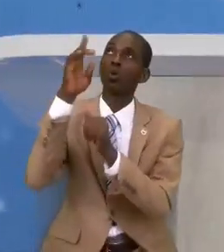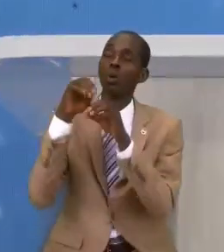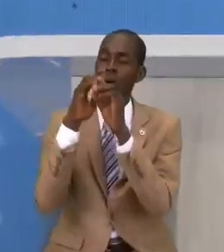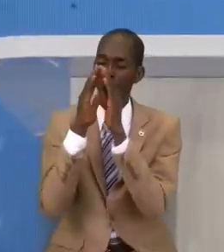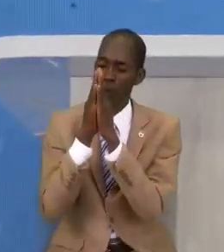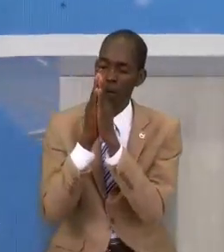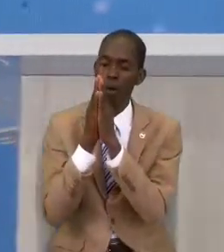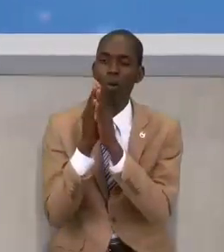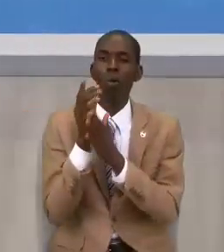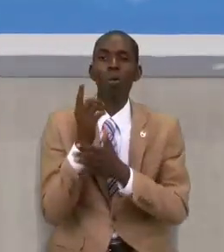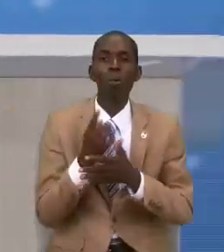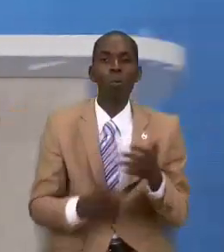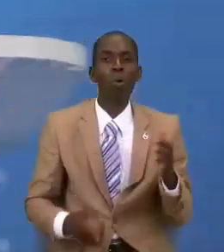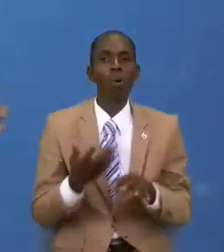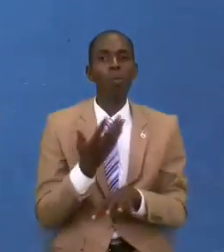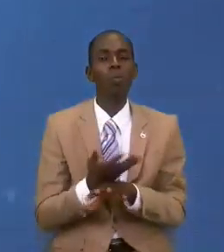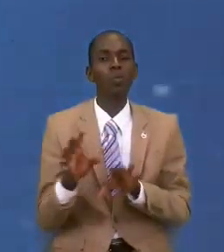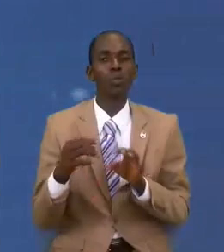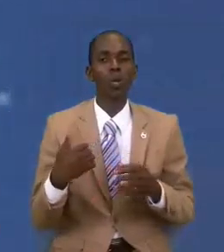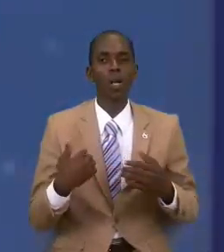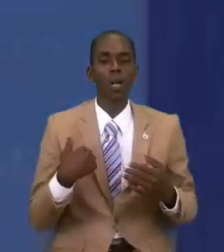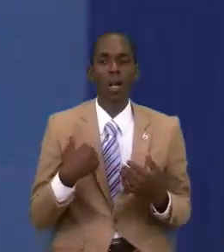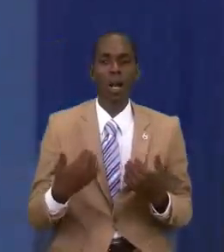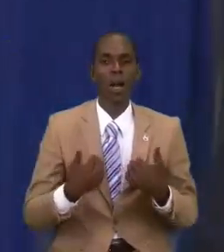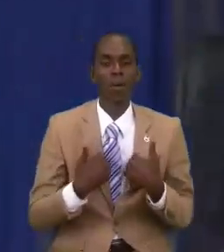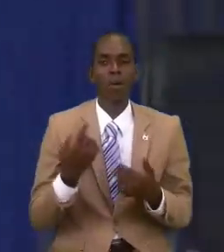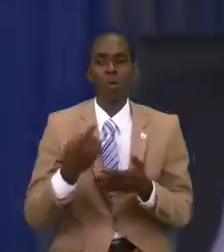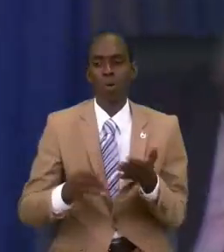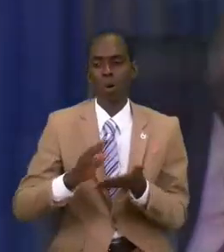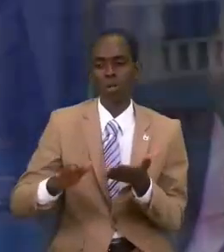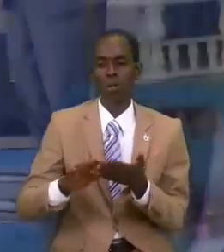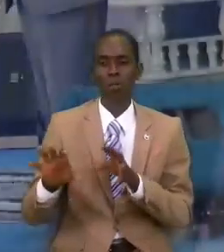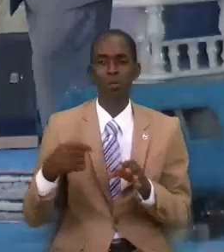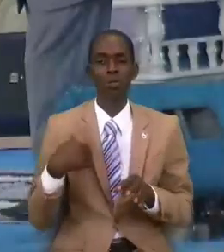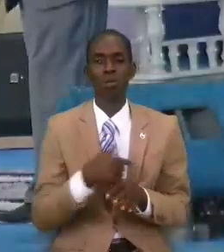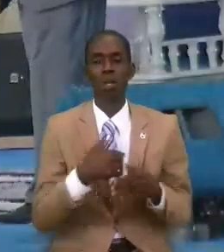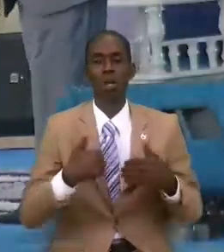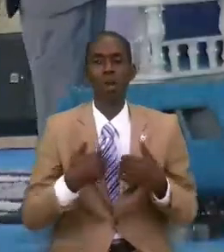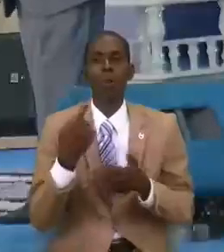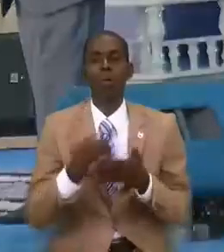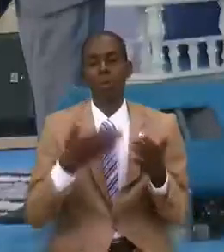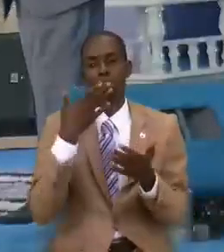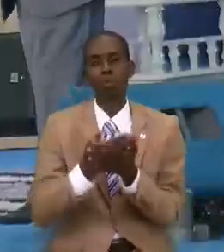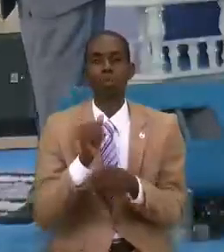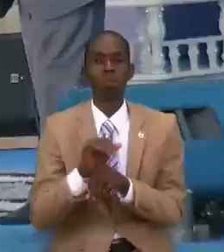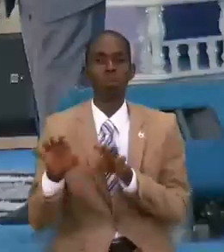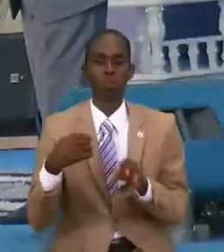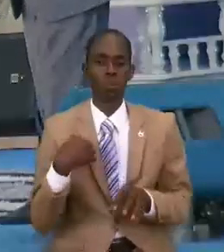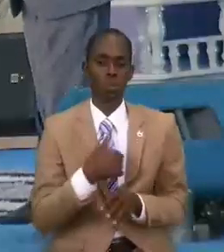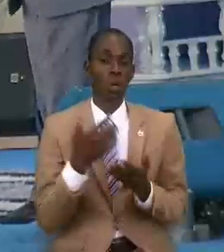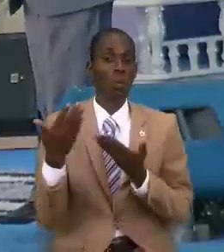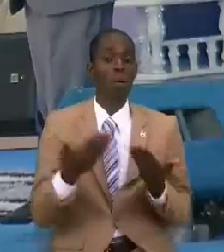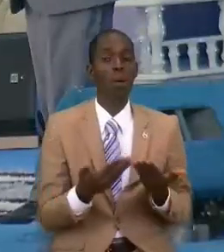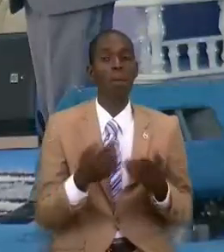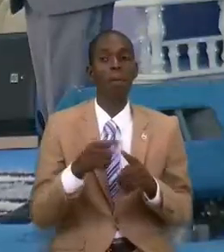what good works do we bring? We bring Christ. Christ, who is the sure foundation, and Christ, who is